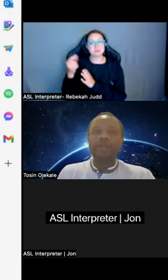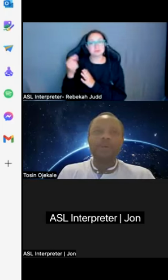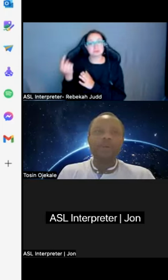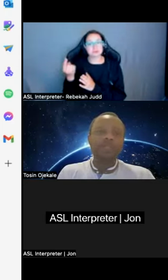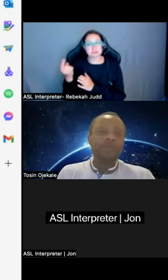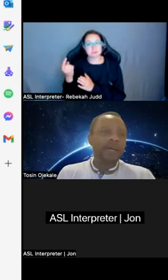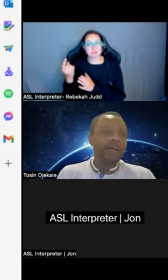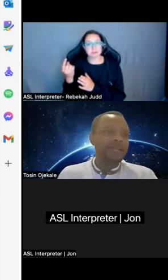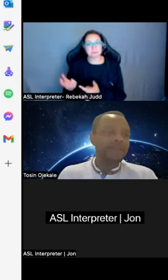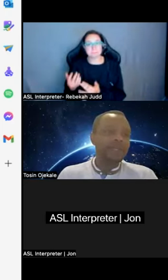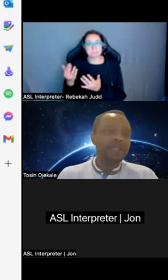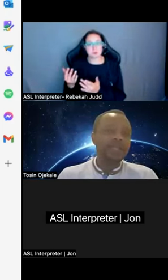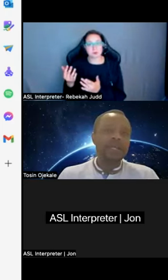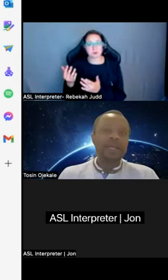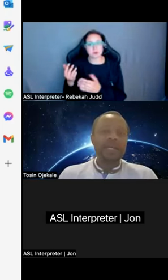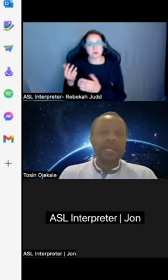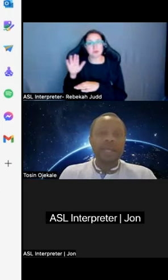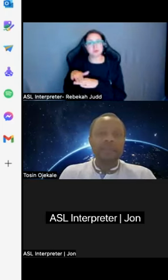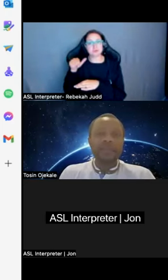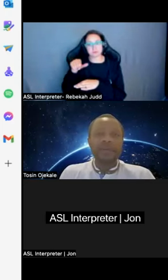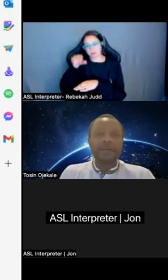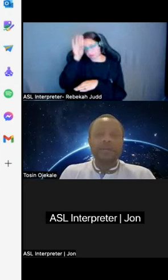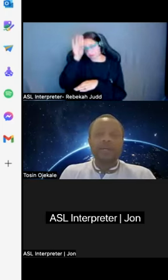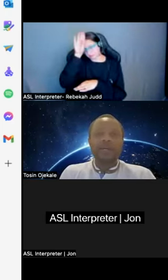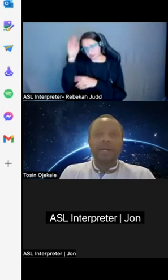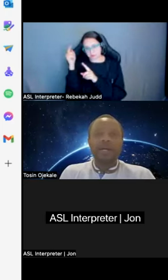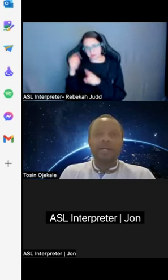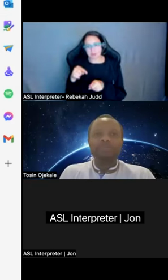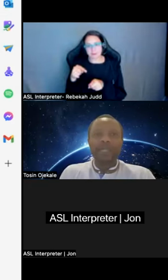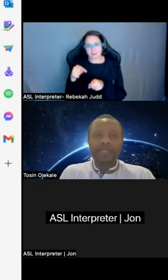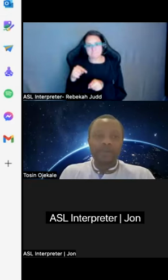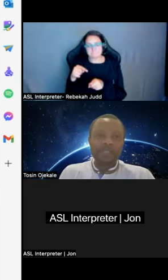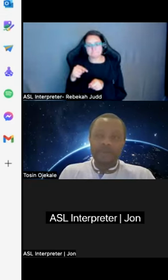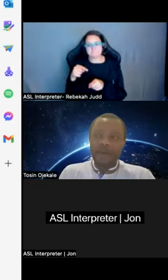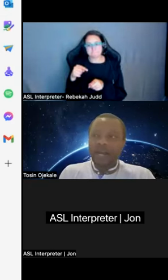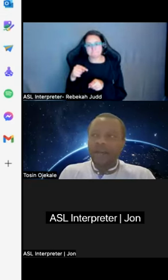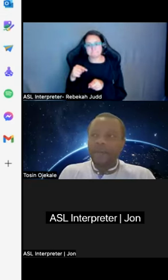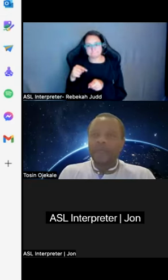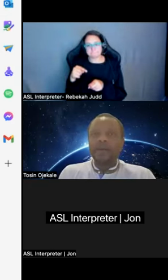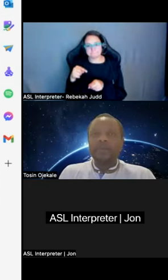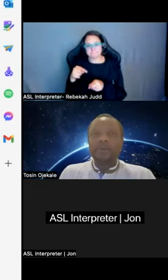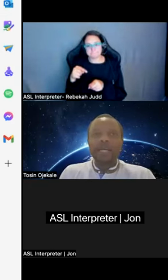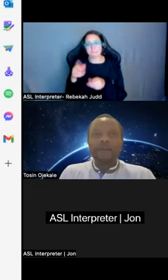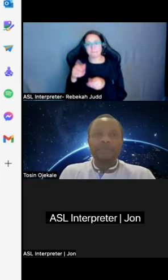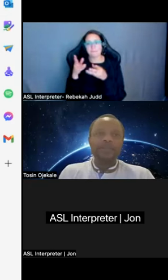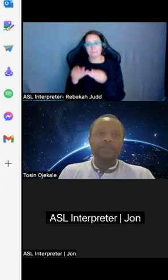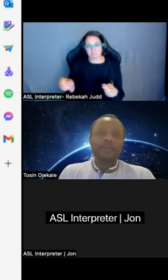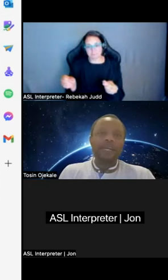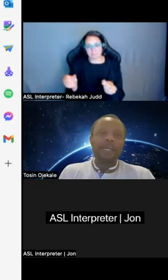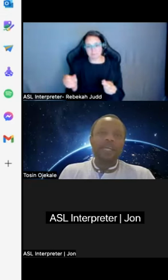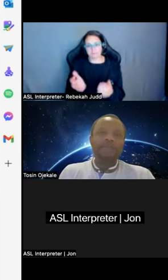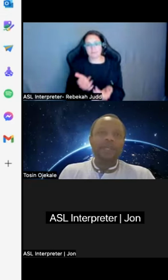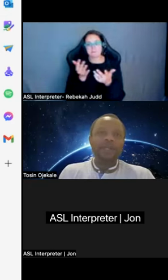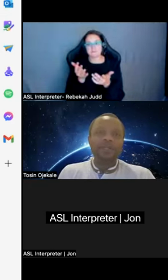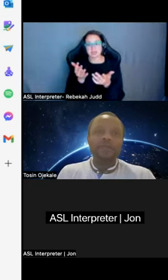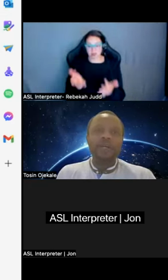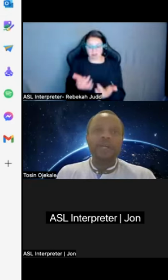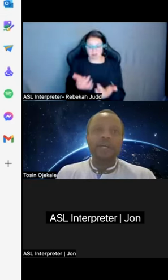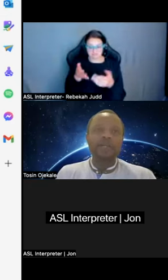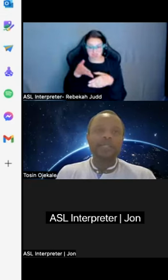So we called the fire service. They came, they extinguished the fire, but the aftermath of the fire left a